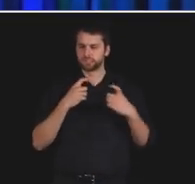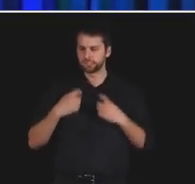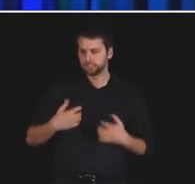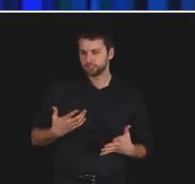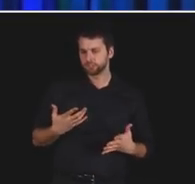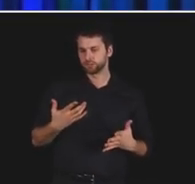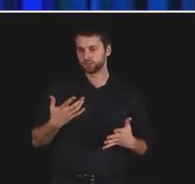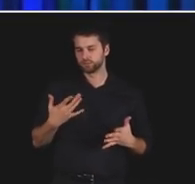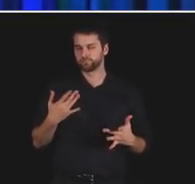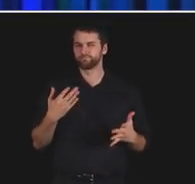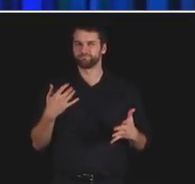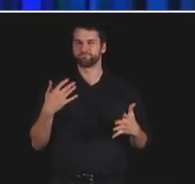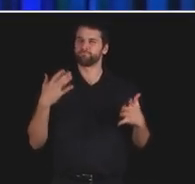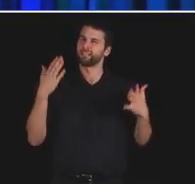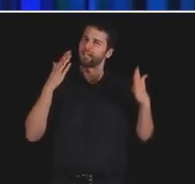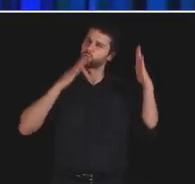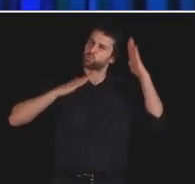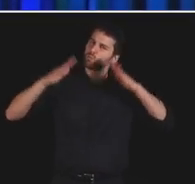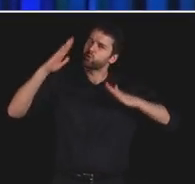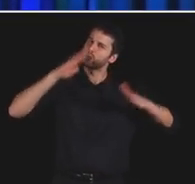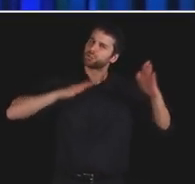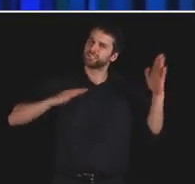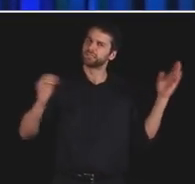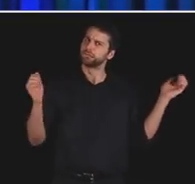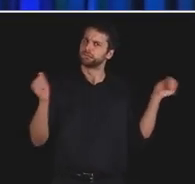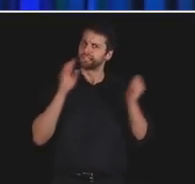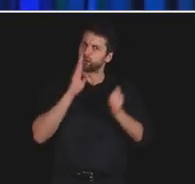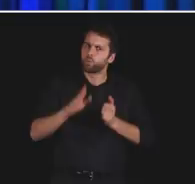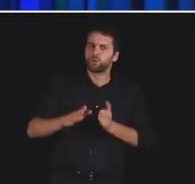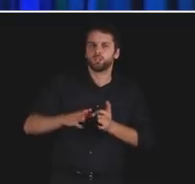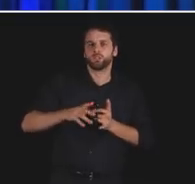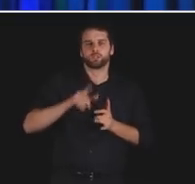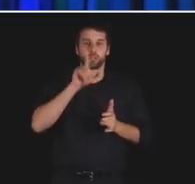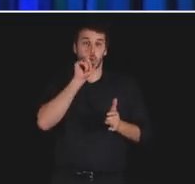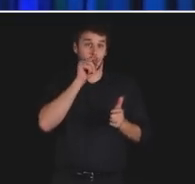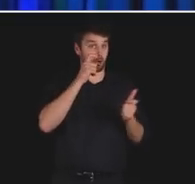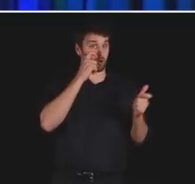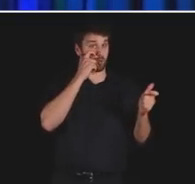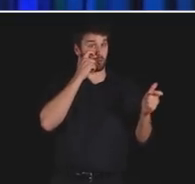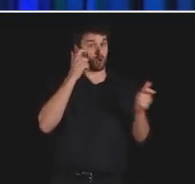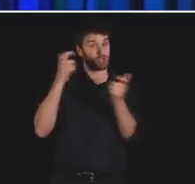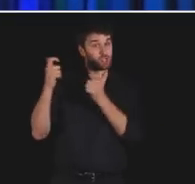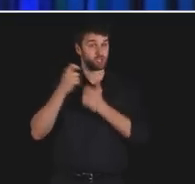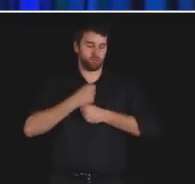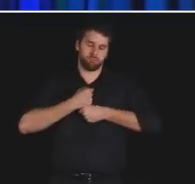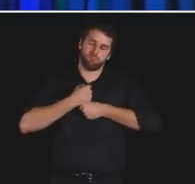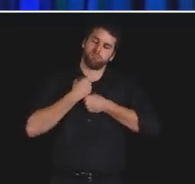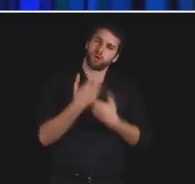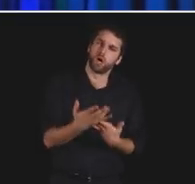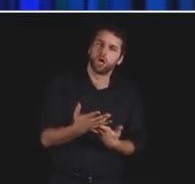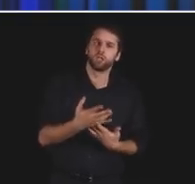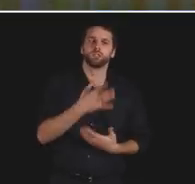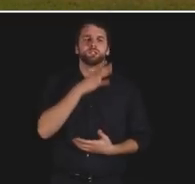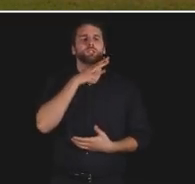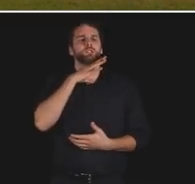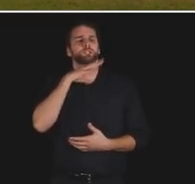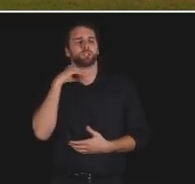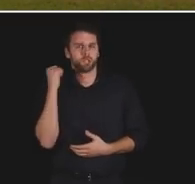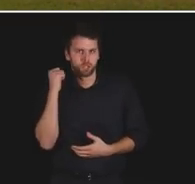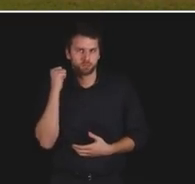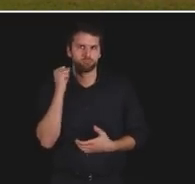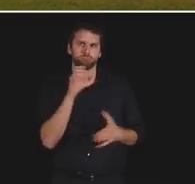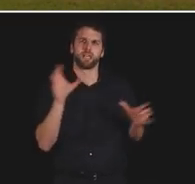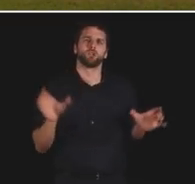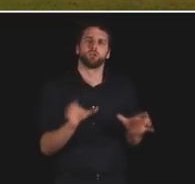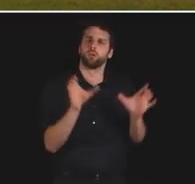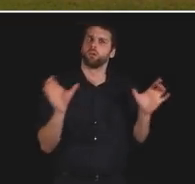adventure, my worst fear was that I would get burned out and just hate birding at the end of a whole year of doing